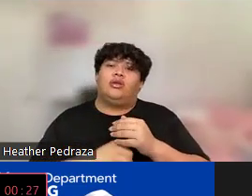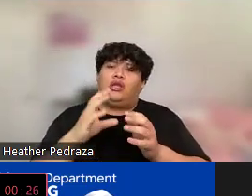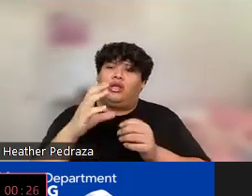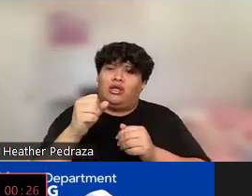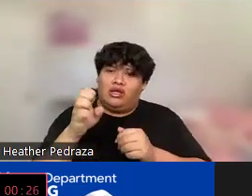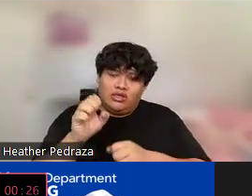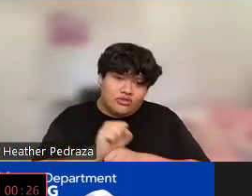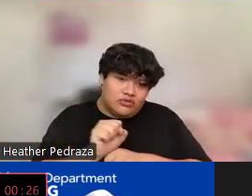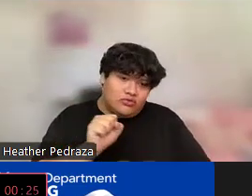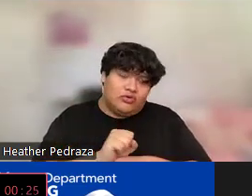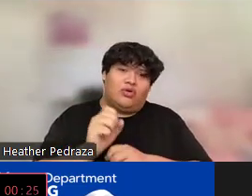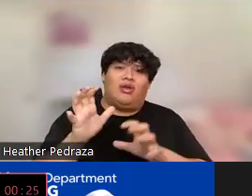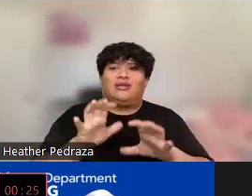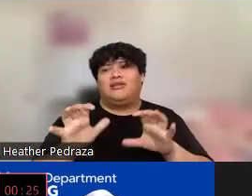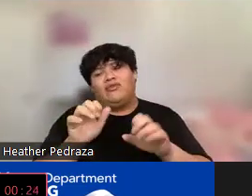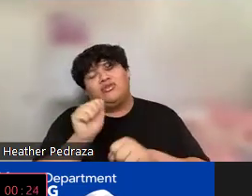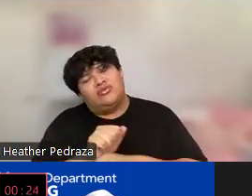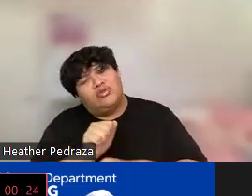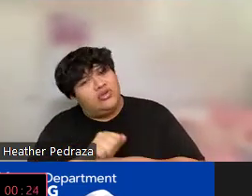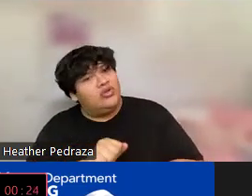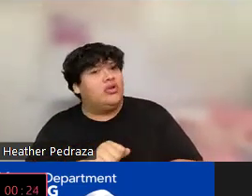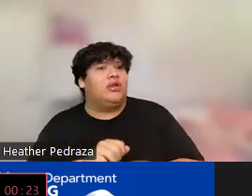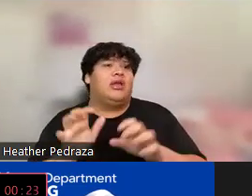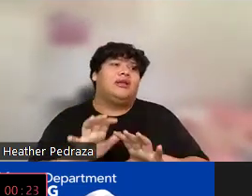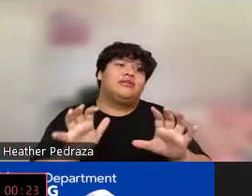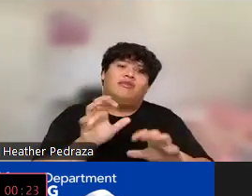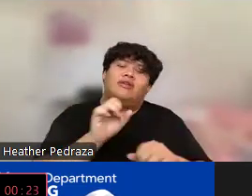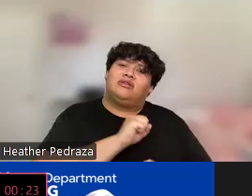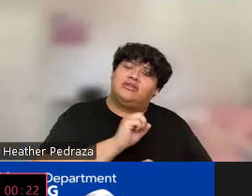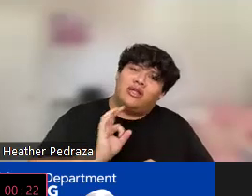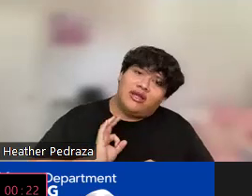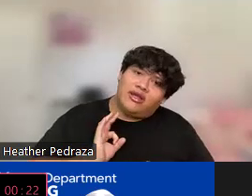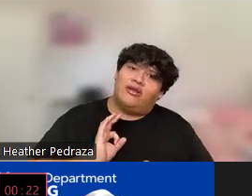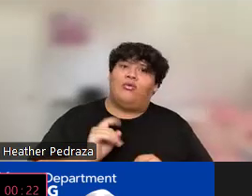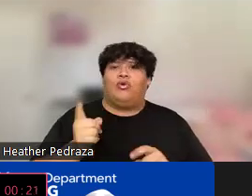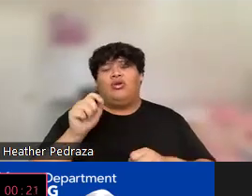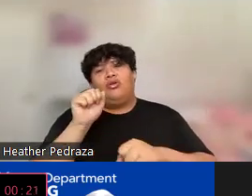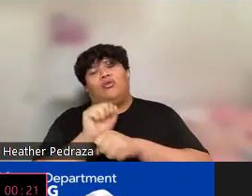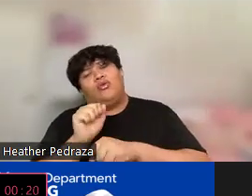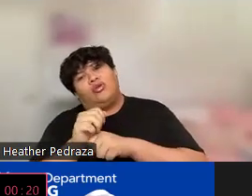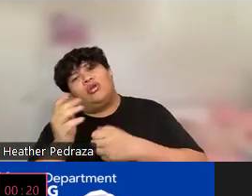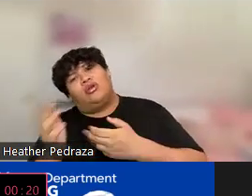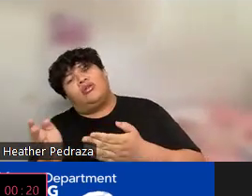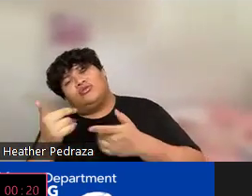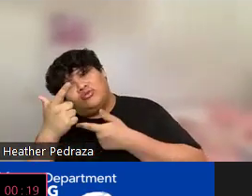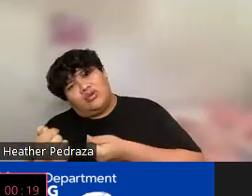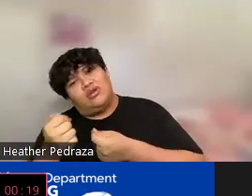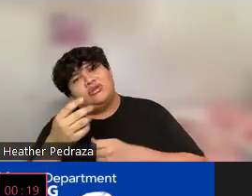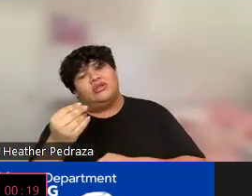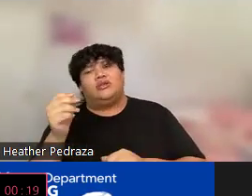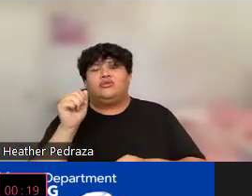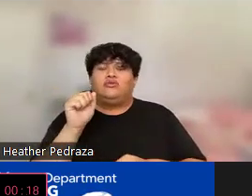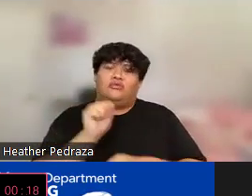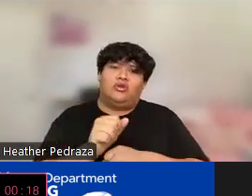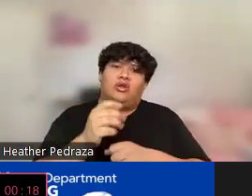caseworkers and activities directors, activities staff, where the residents trust and spend a lot of time